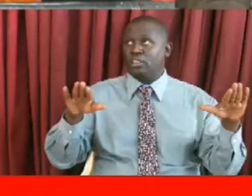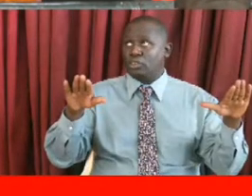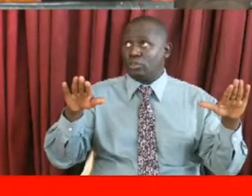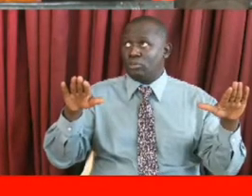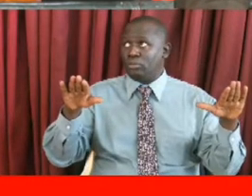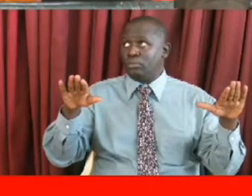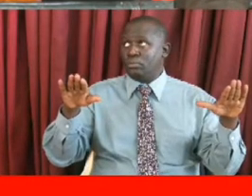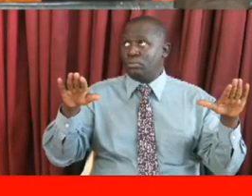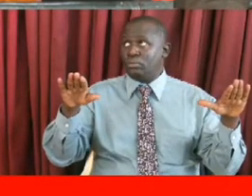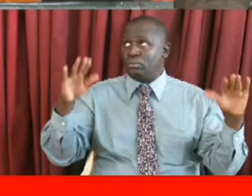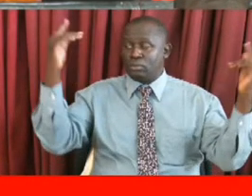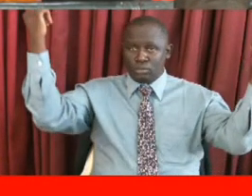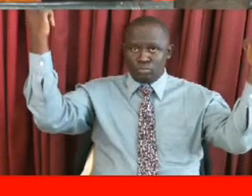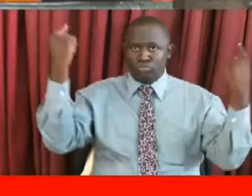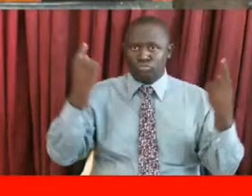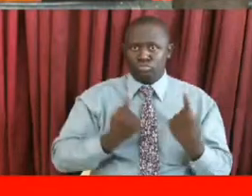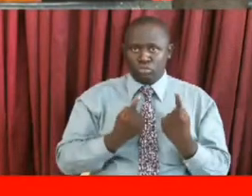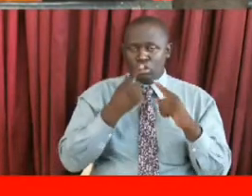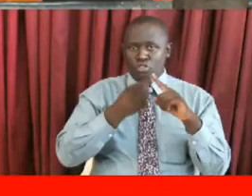was upon his